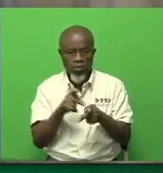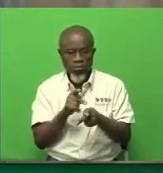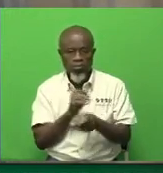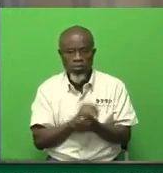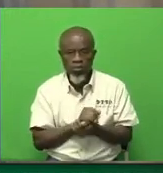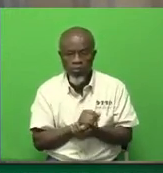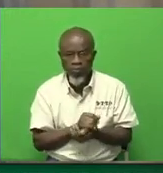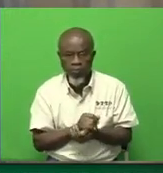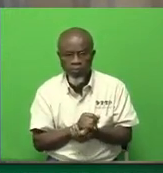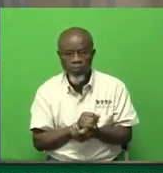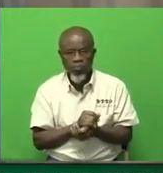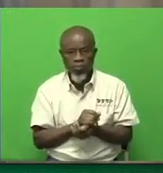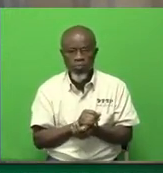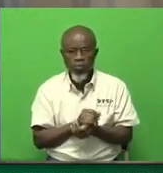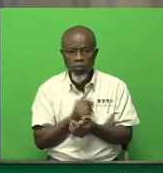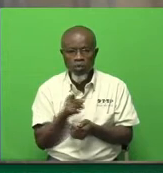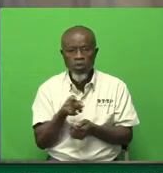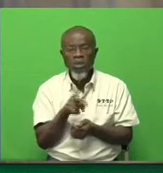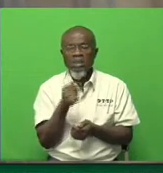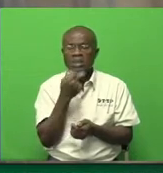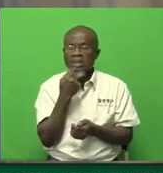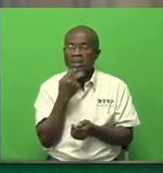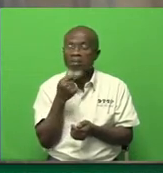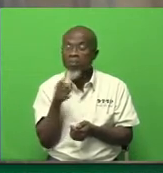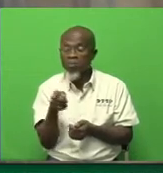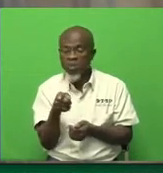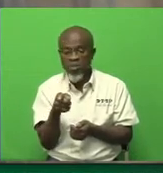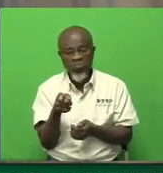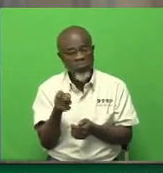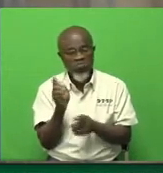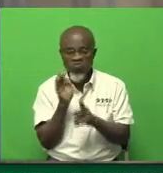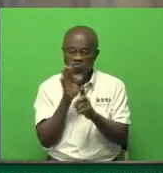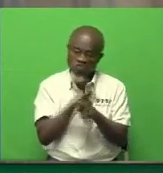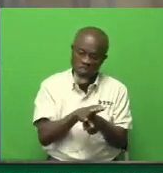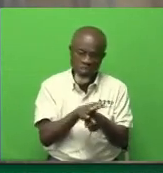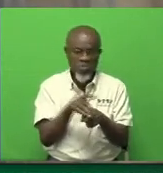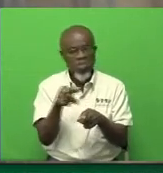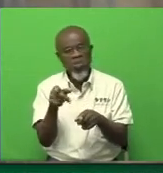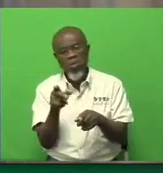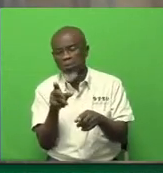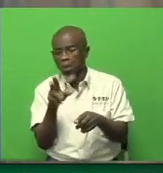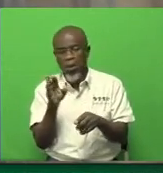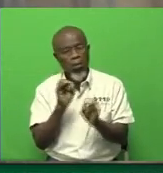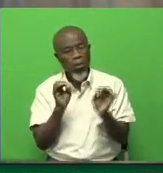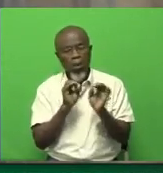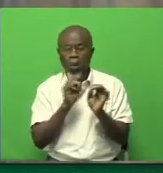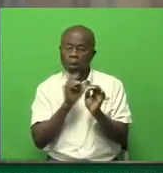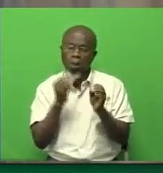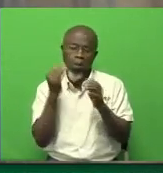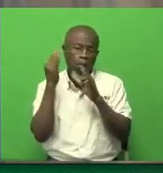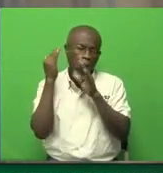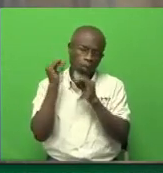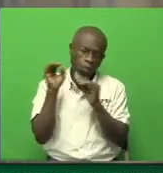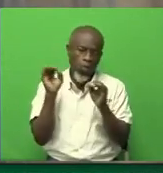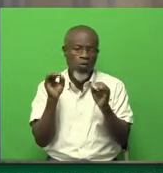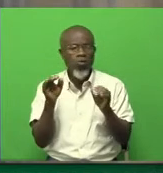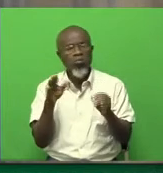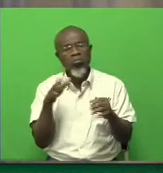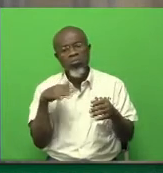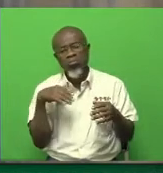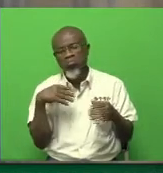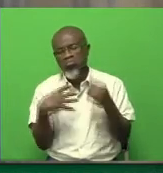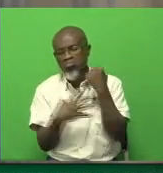nation condemning them to hopelessness to a cycle of poverty to joblessness some to